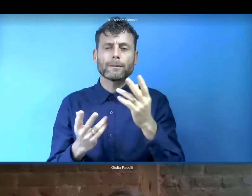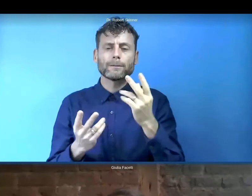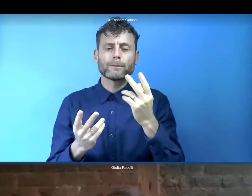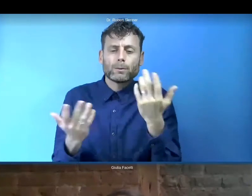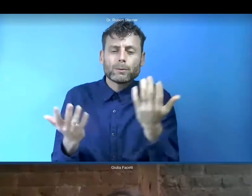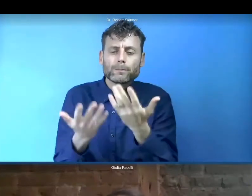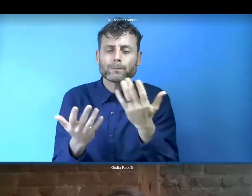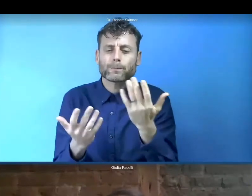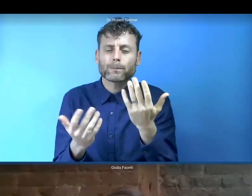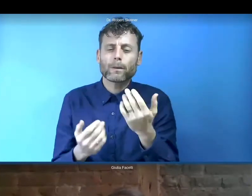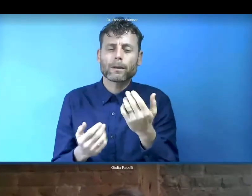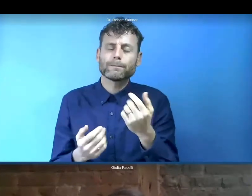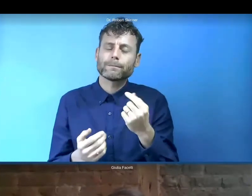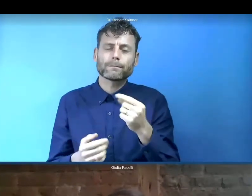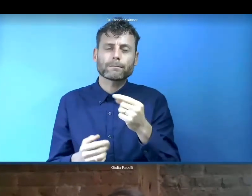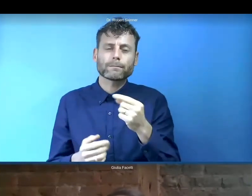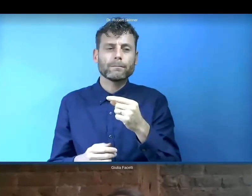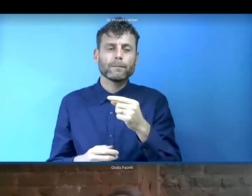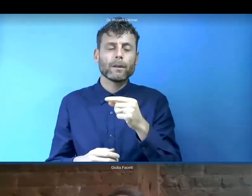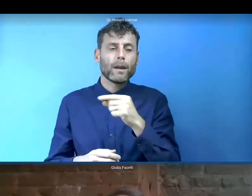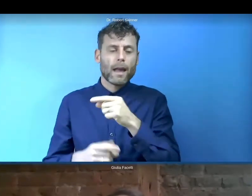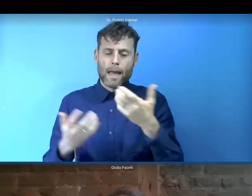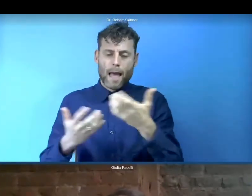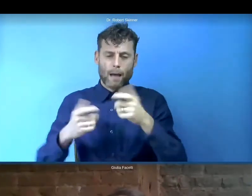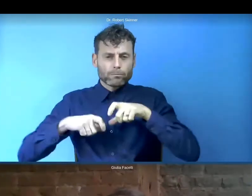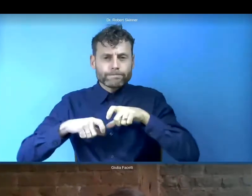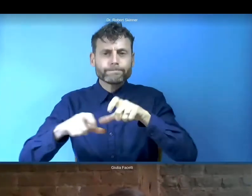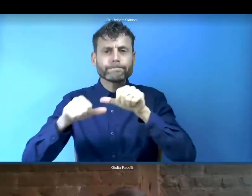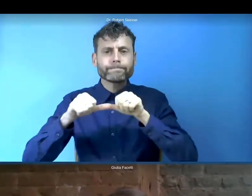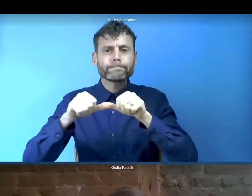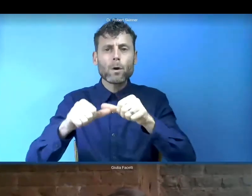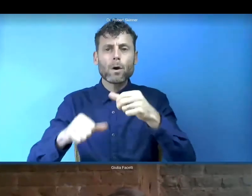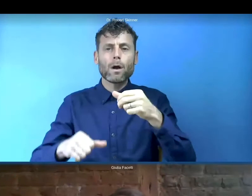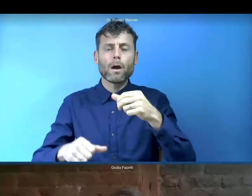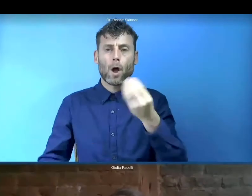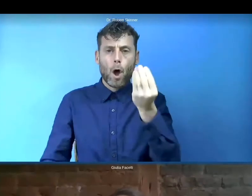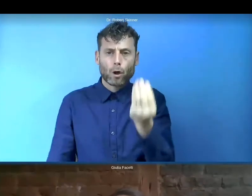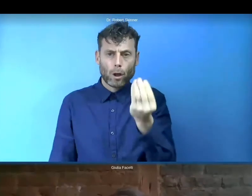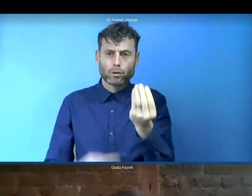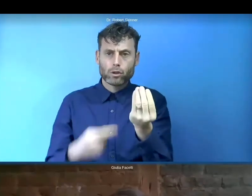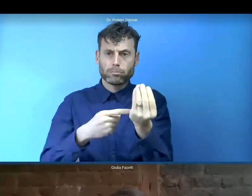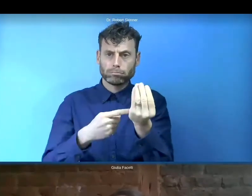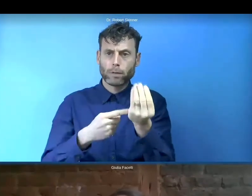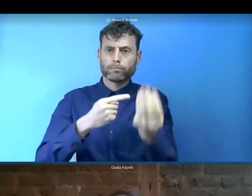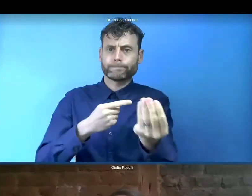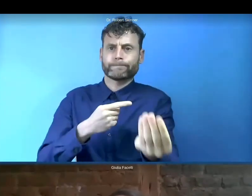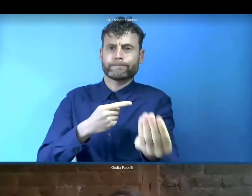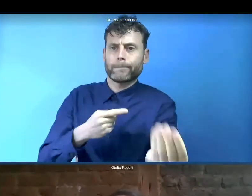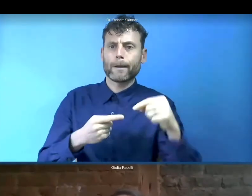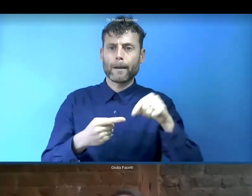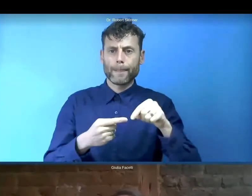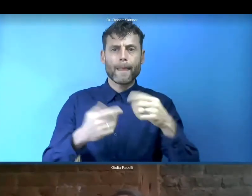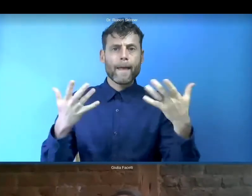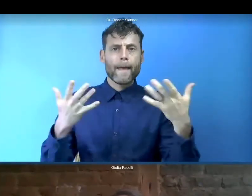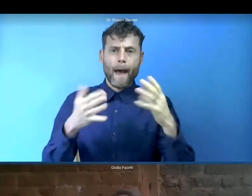current organization of Horizon 2020, and will include focus on cultural heritage, as well as cities and communities,